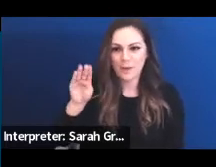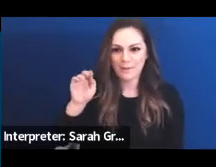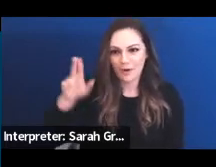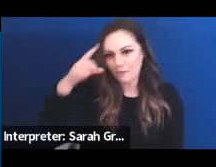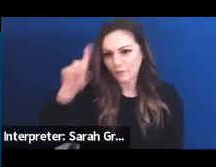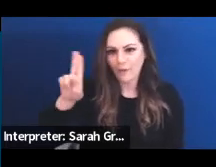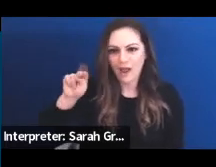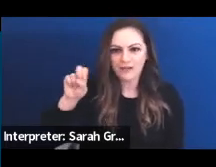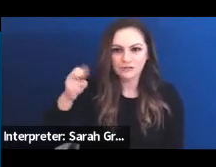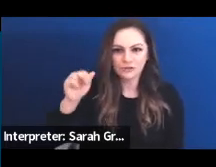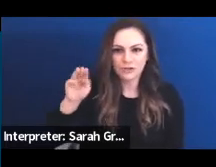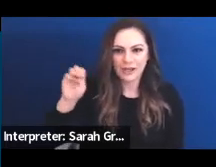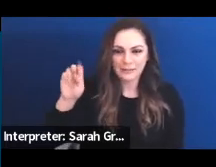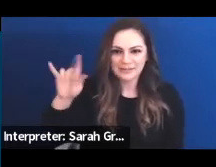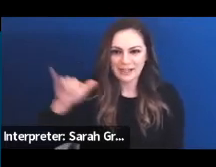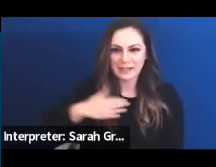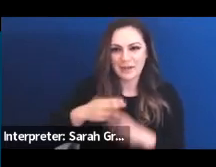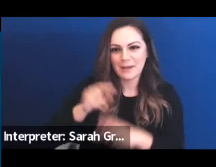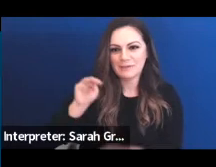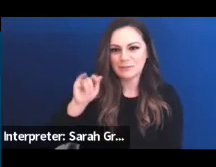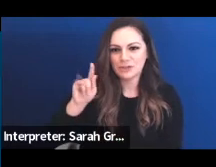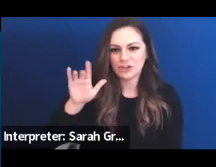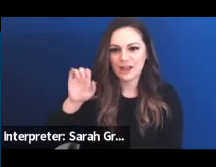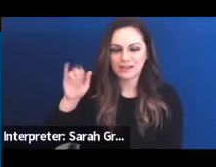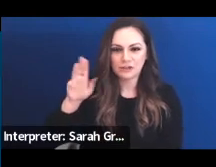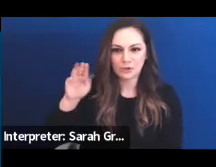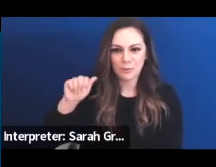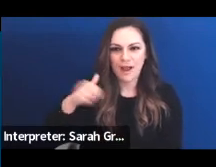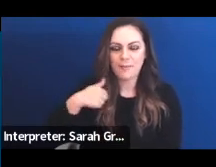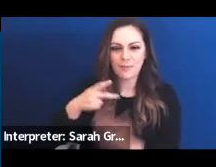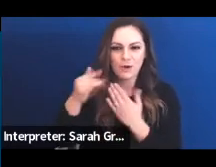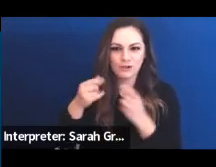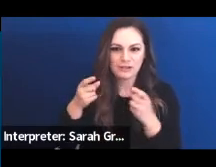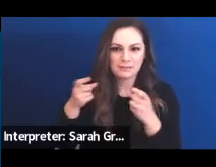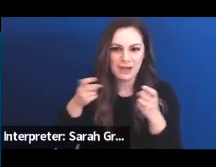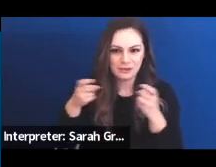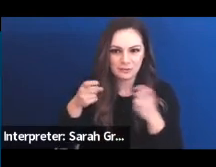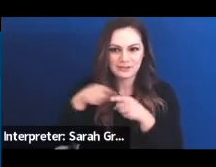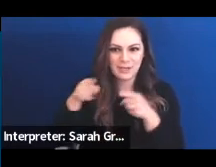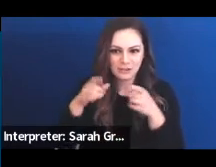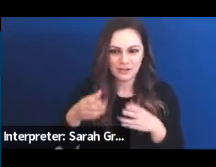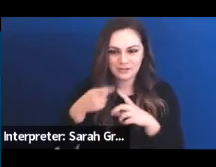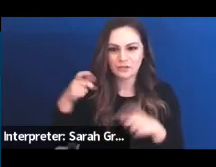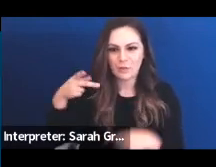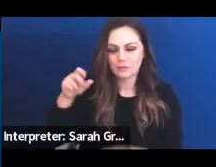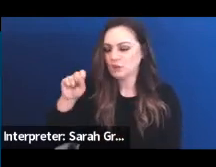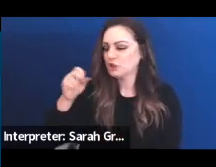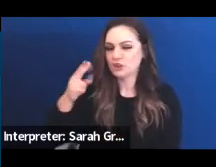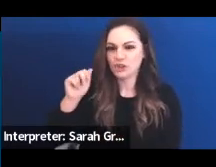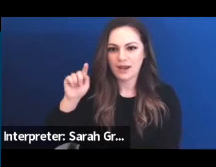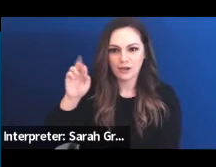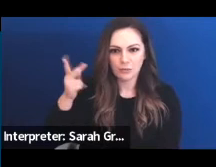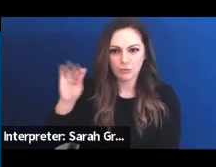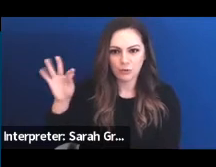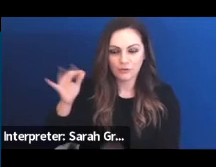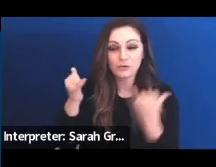is Michelle Juma, Project Management Specialist at Shatterproof, and I will be introducing you all to today's topic, Why Our Words